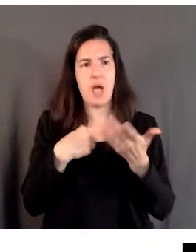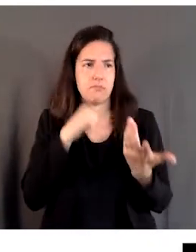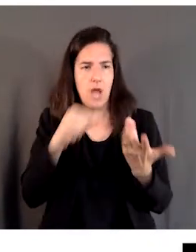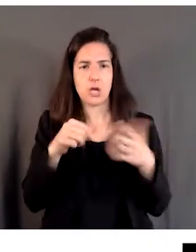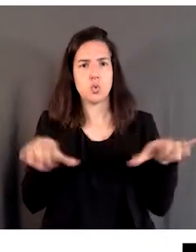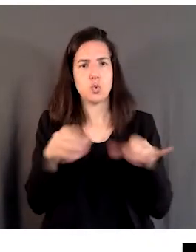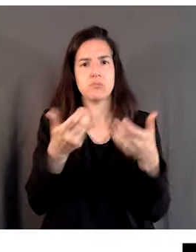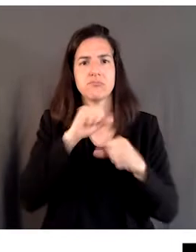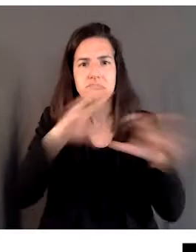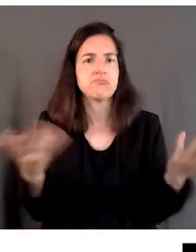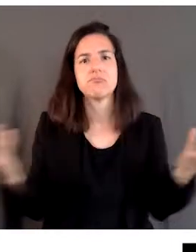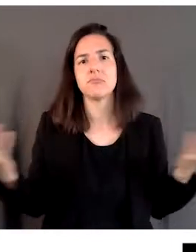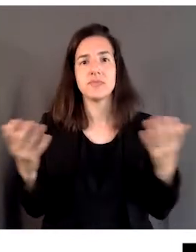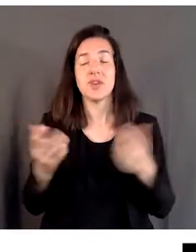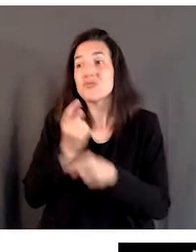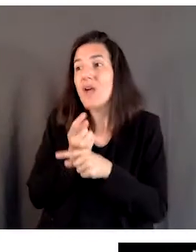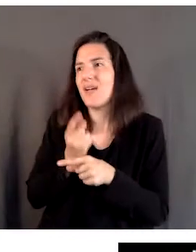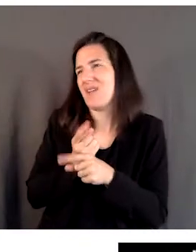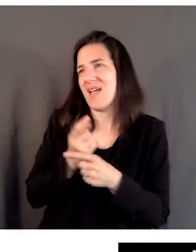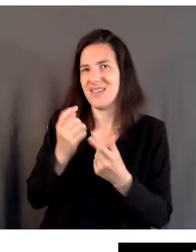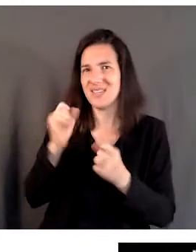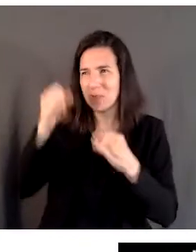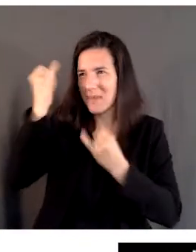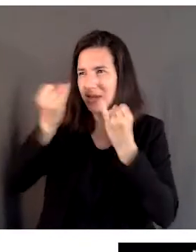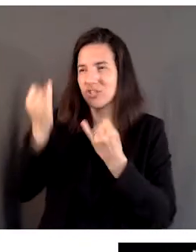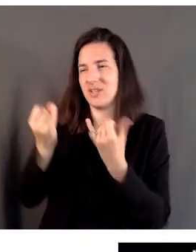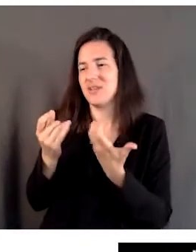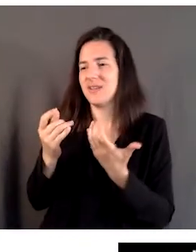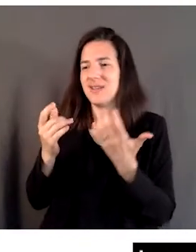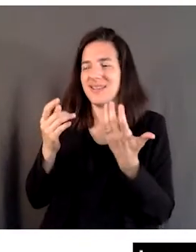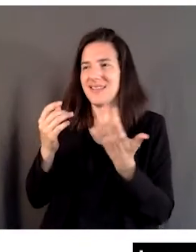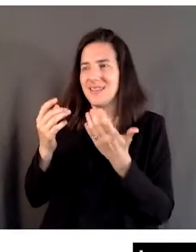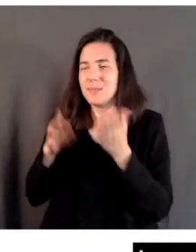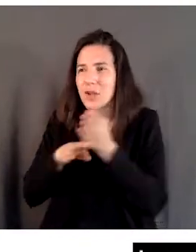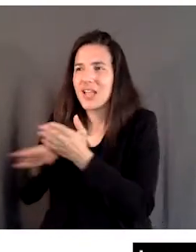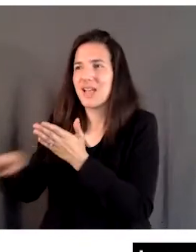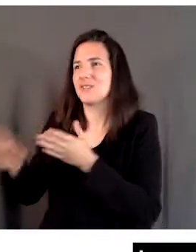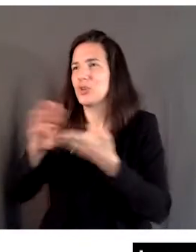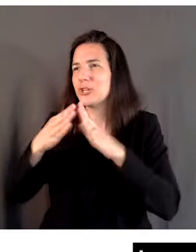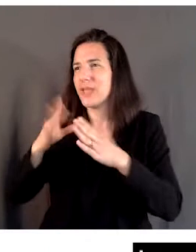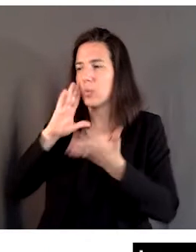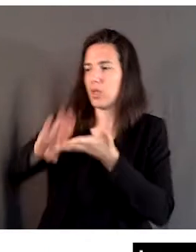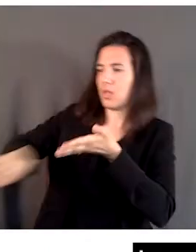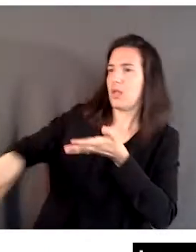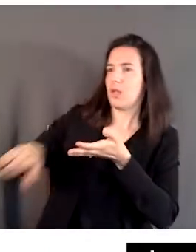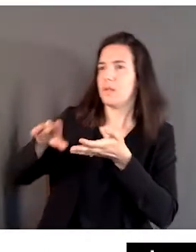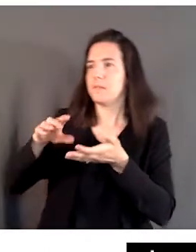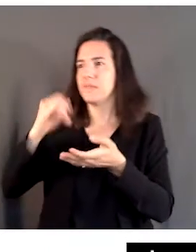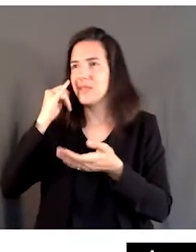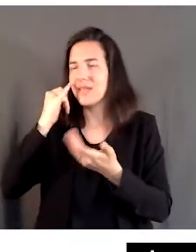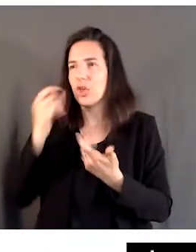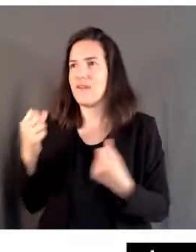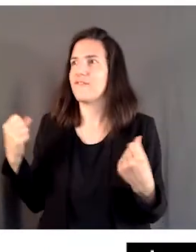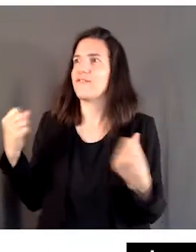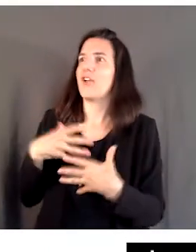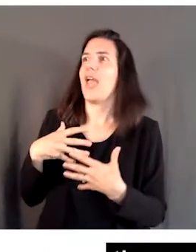relate exactly. It to any group, any day. It's the marginalized communities that are getting left out because they're afraid of stepping wrong. And I always say Nova